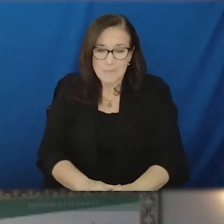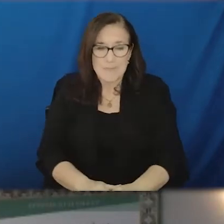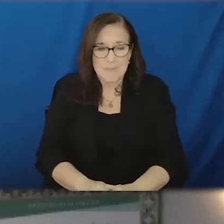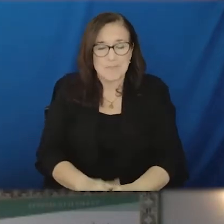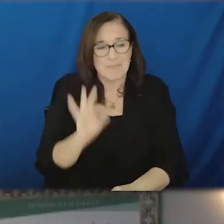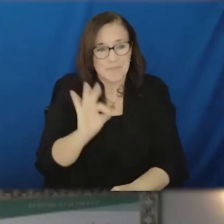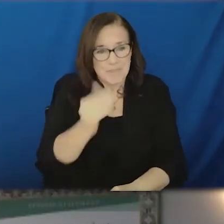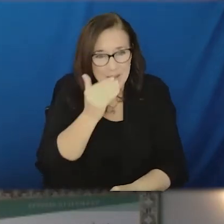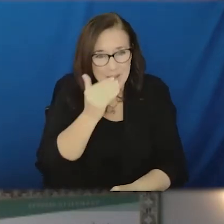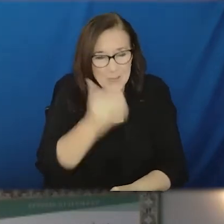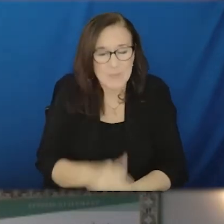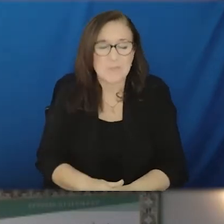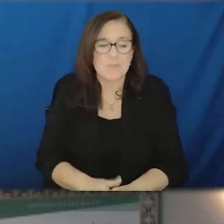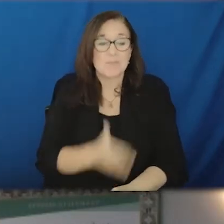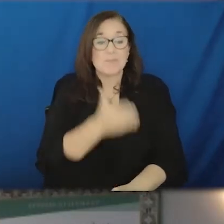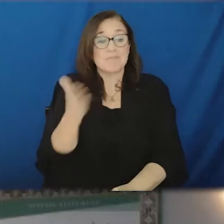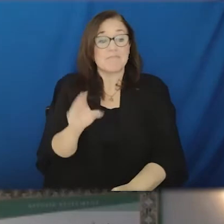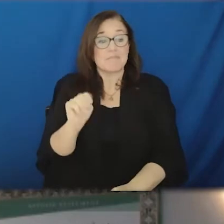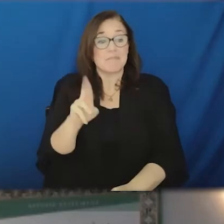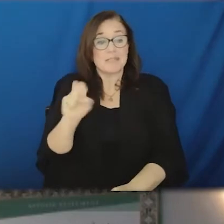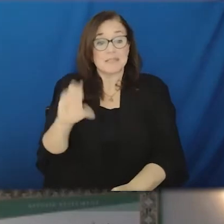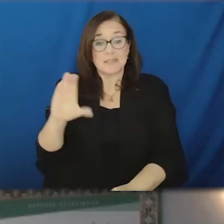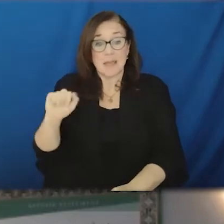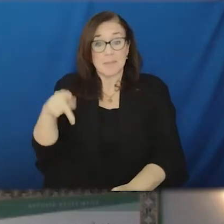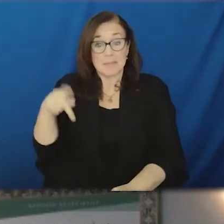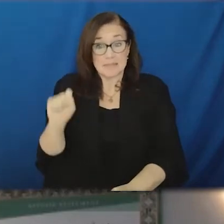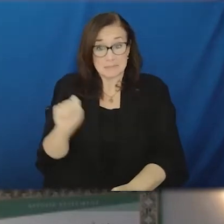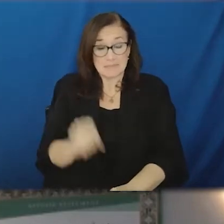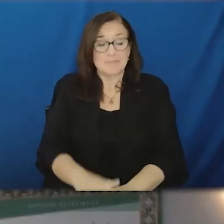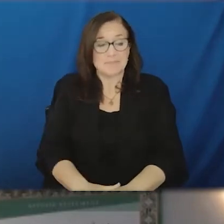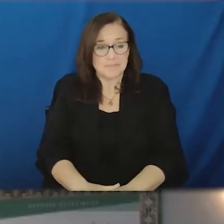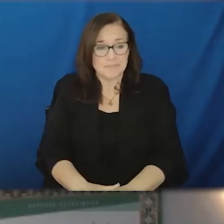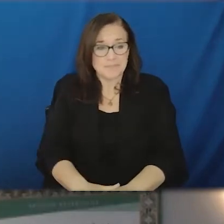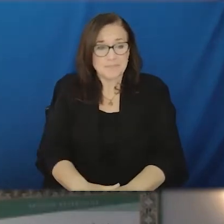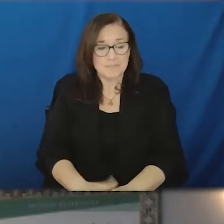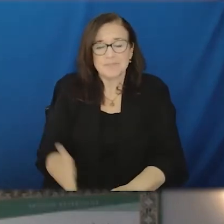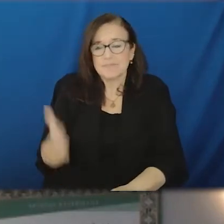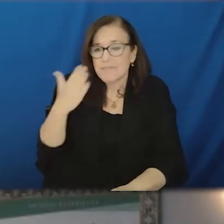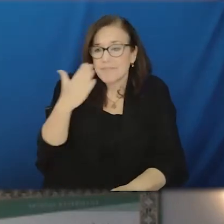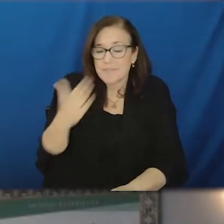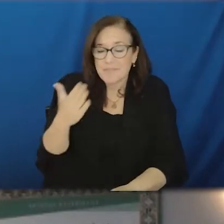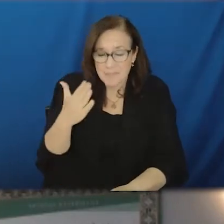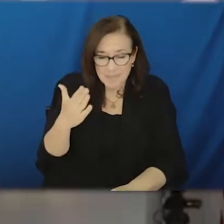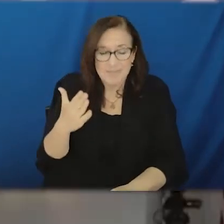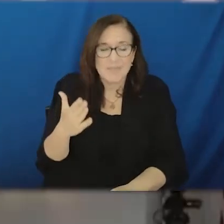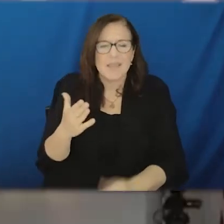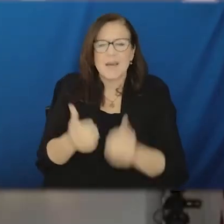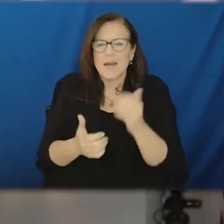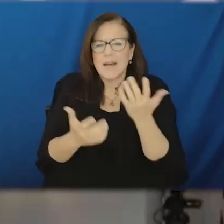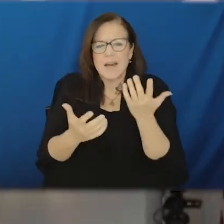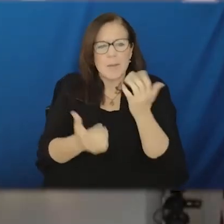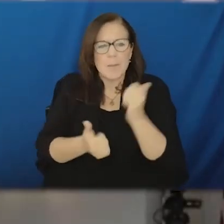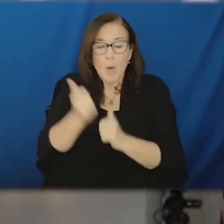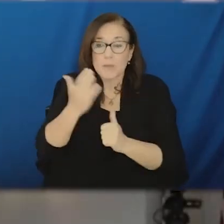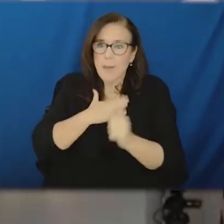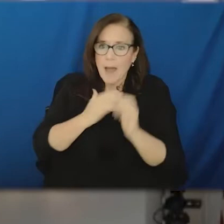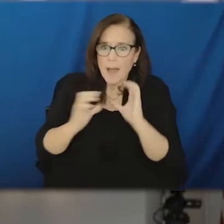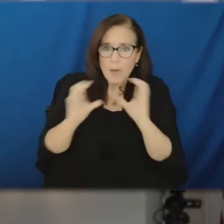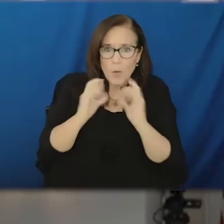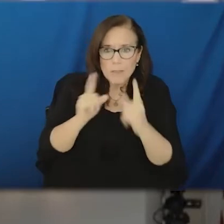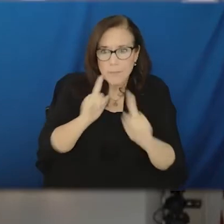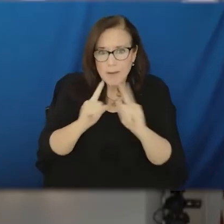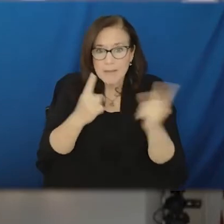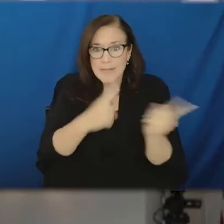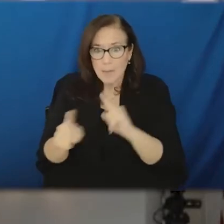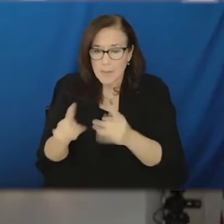Thank you. And Ms. Capps, please. Thank you. Mostly what I've been corresponding about is vaccinations, and I'm so thrilled to